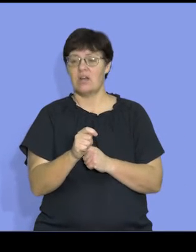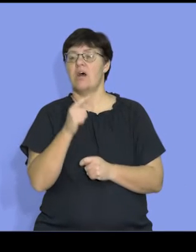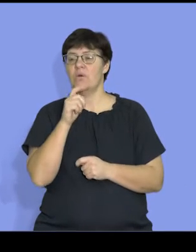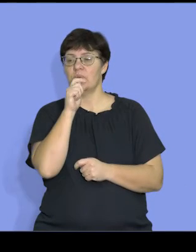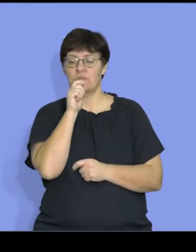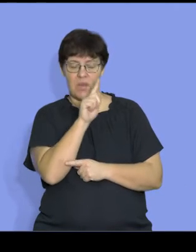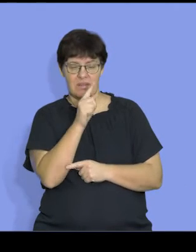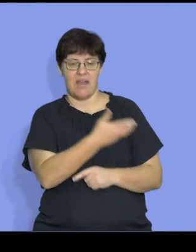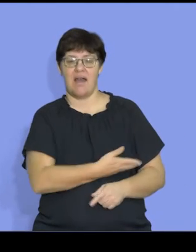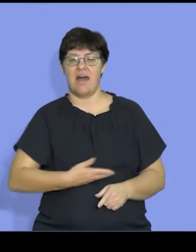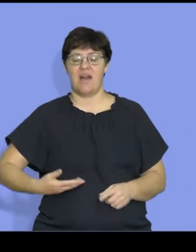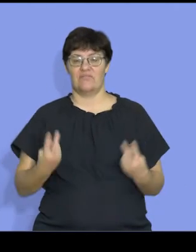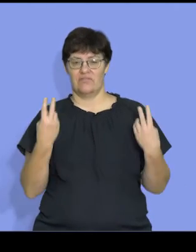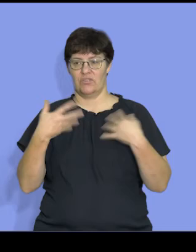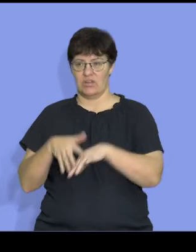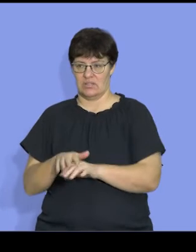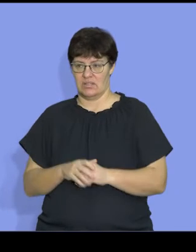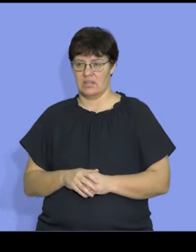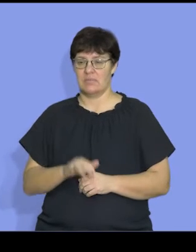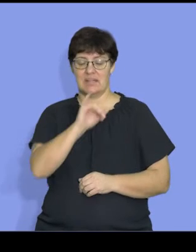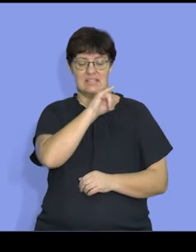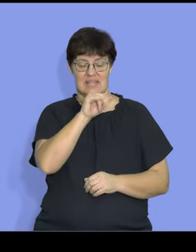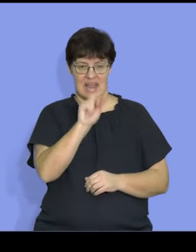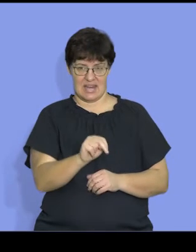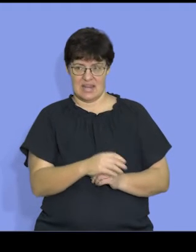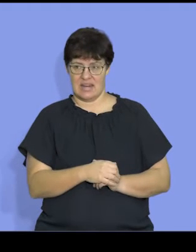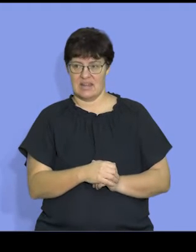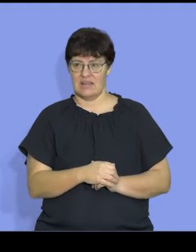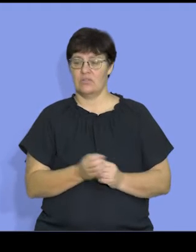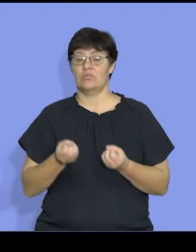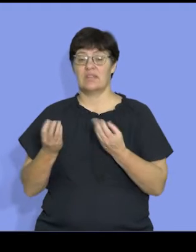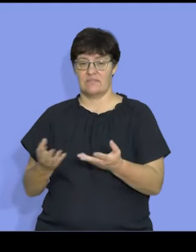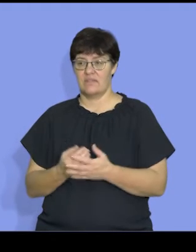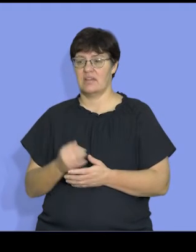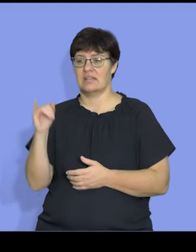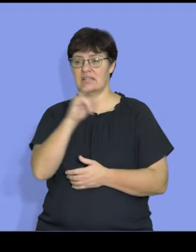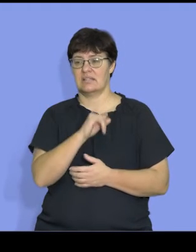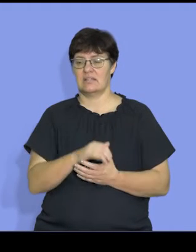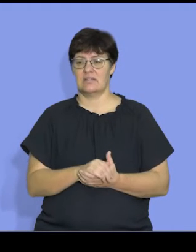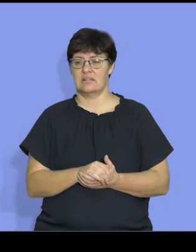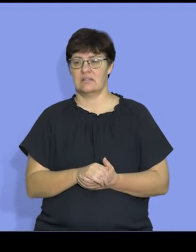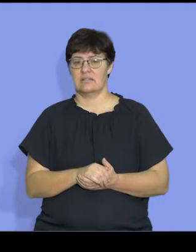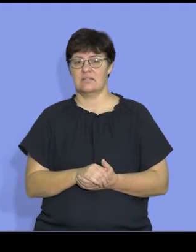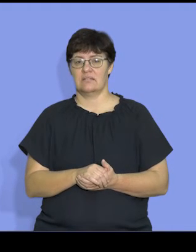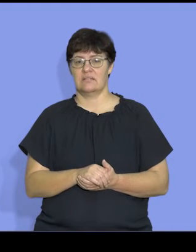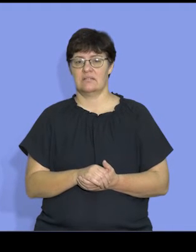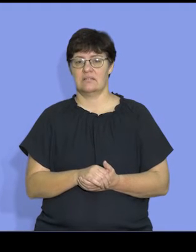reaction. So this is going to be zinc to give us what? Zinc,